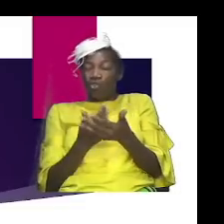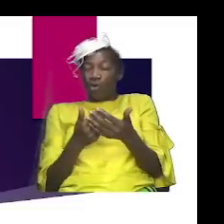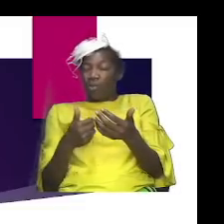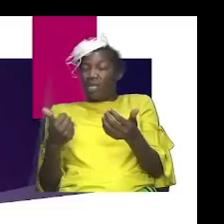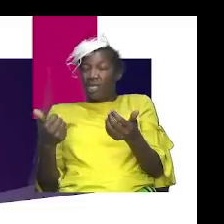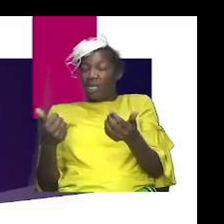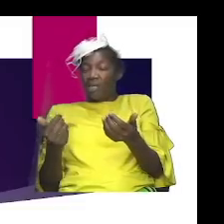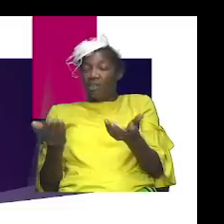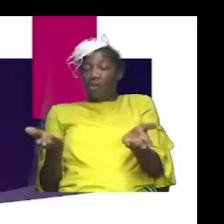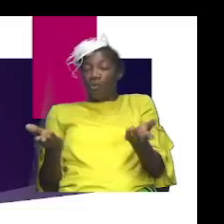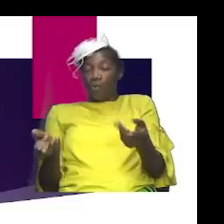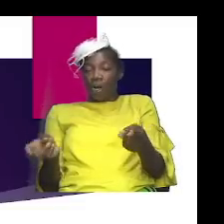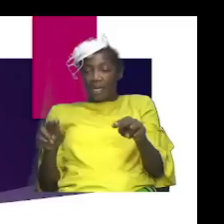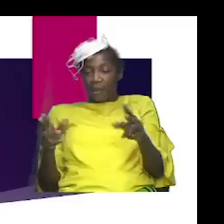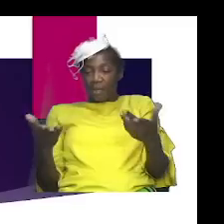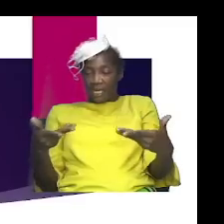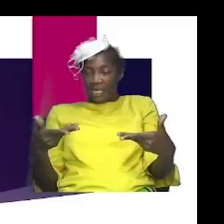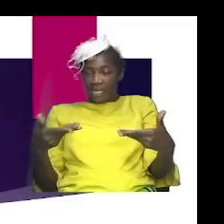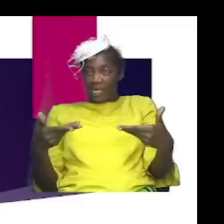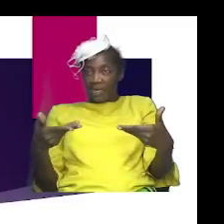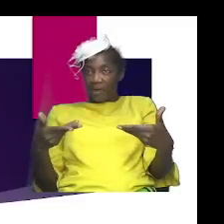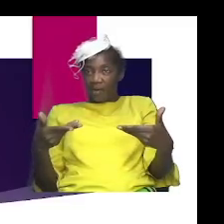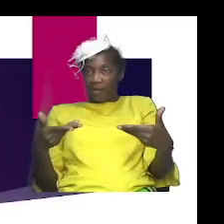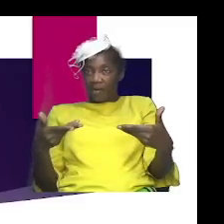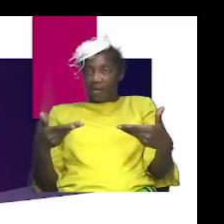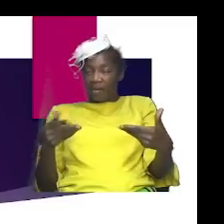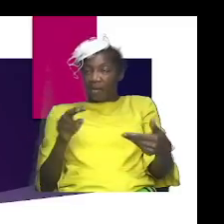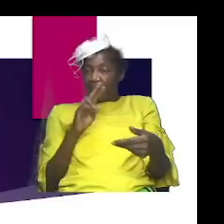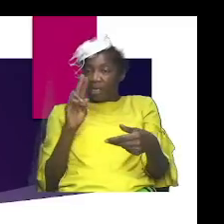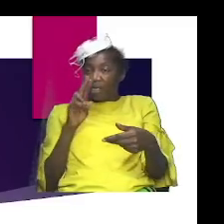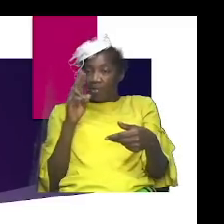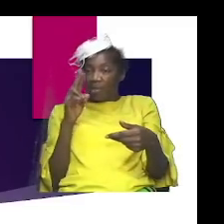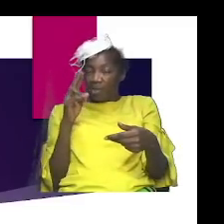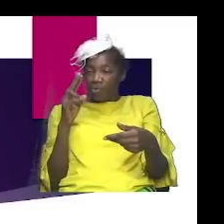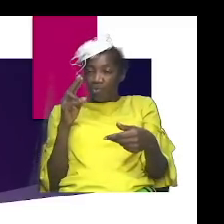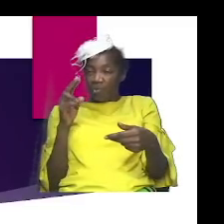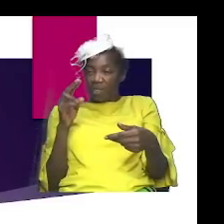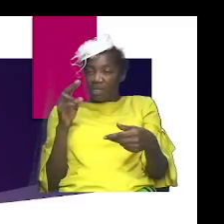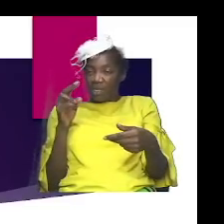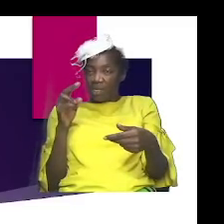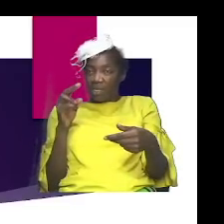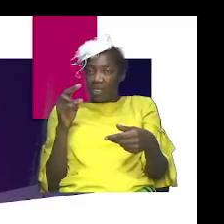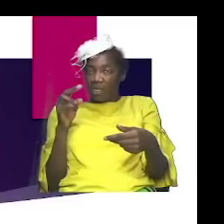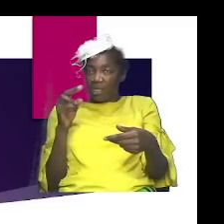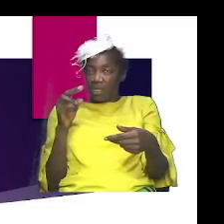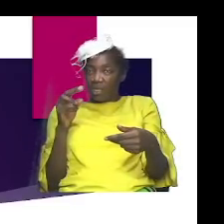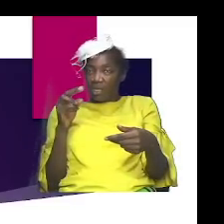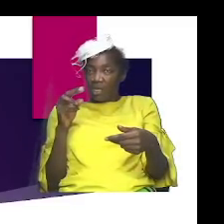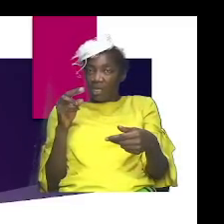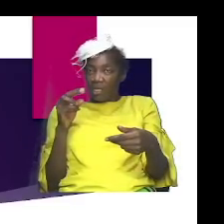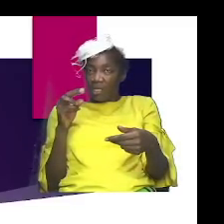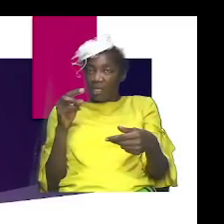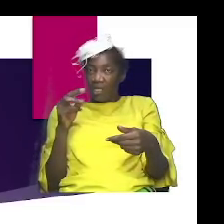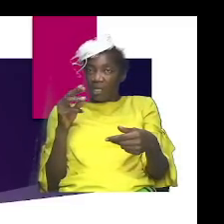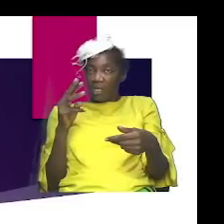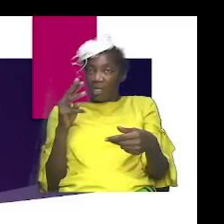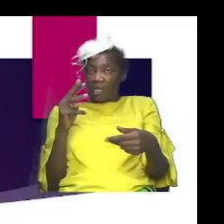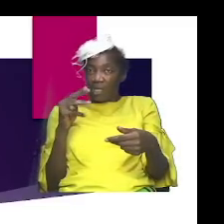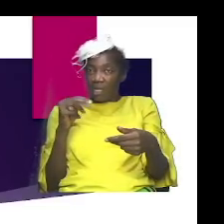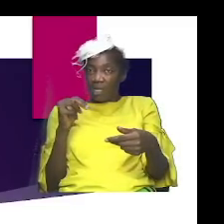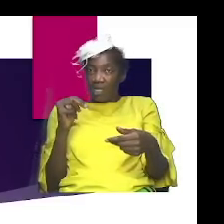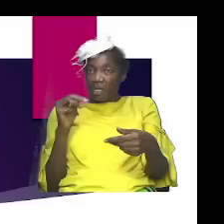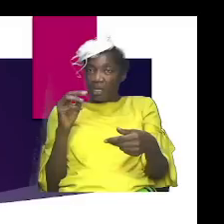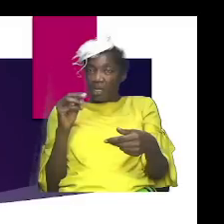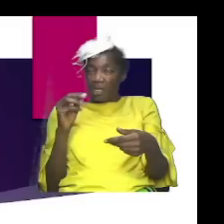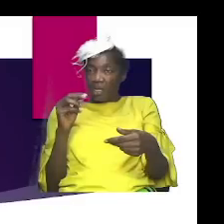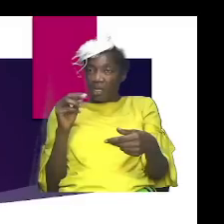is happening here now is that he used the metaphor of a building, and he's saying